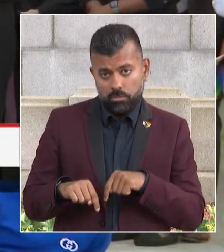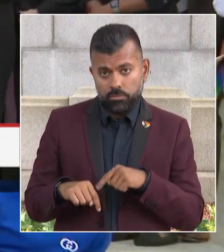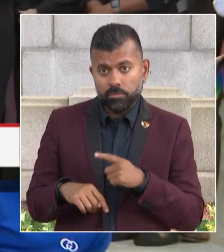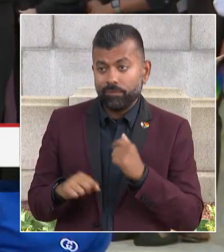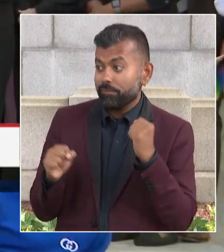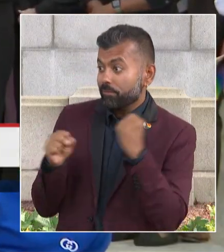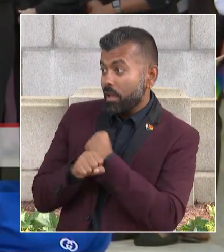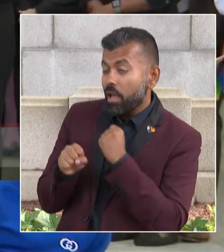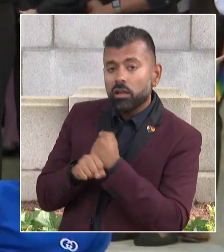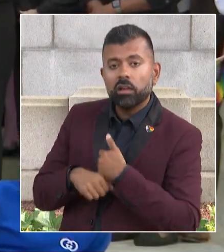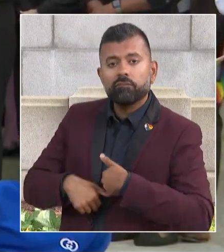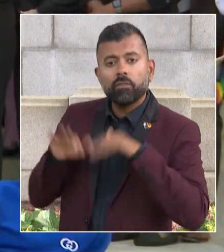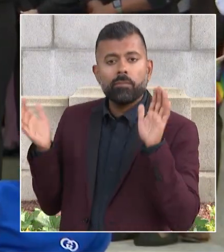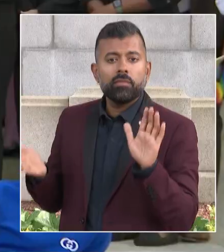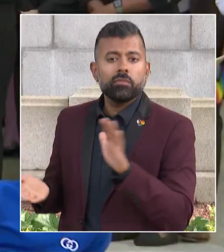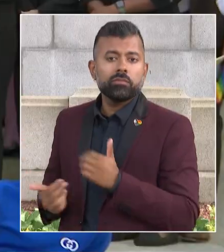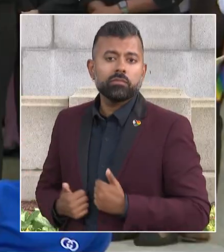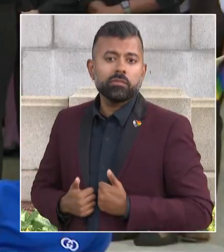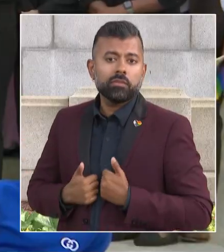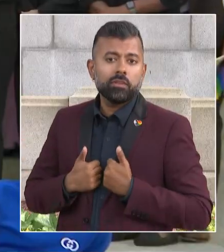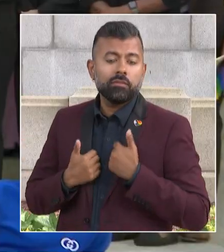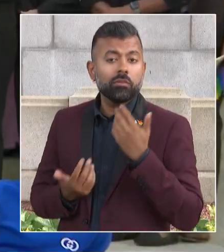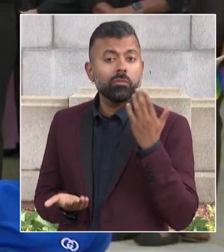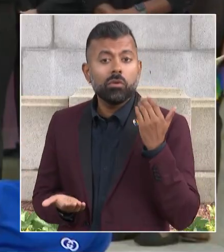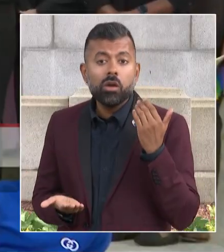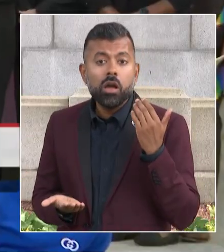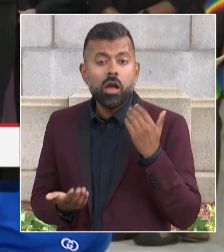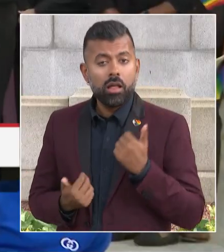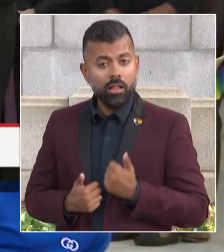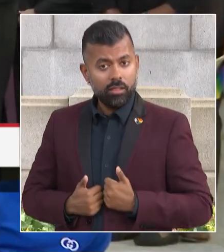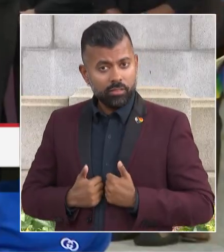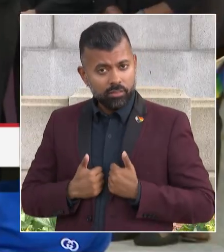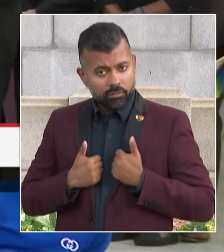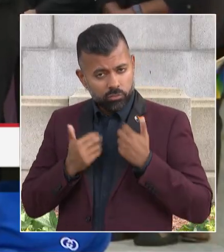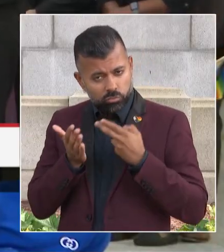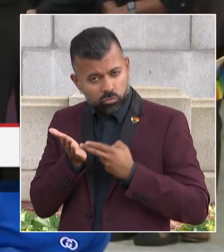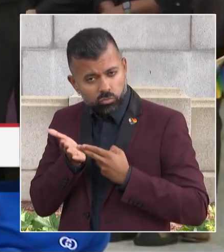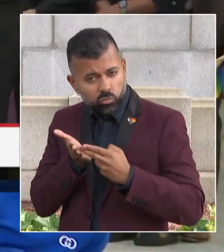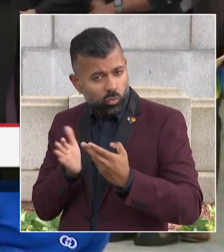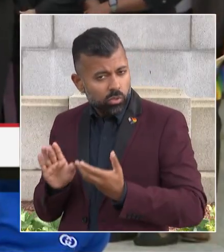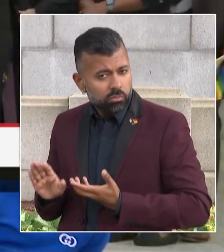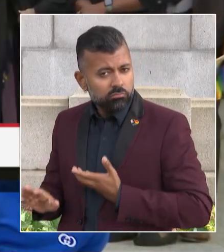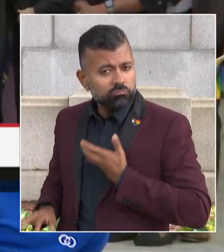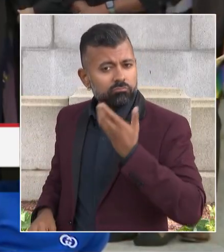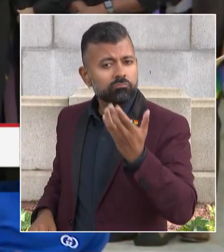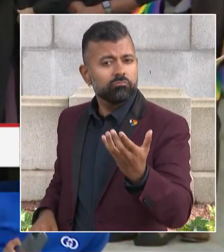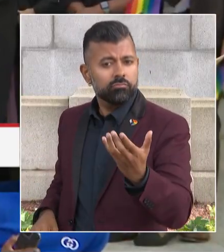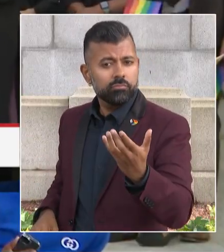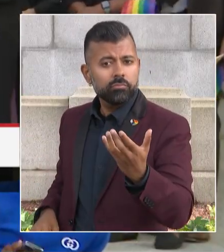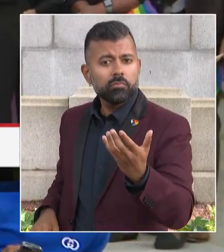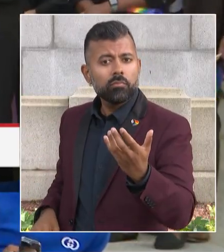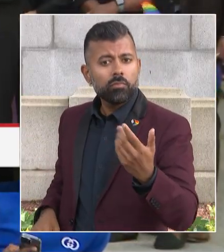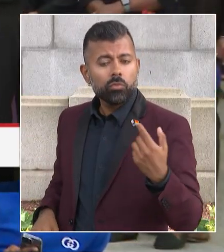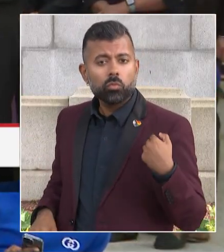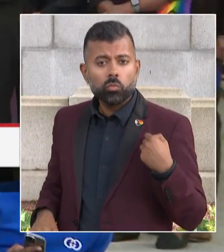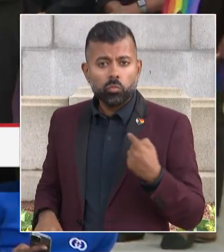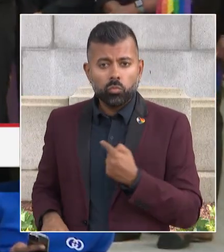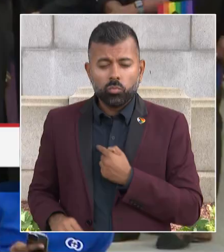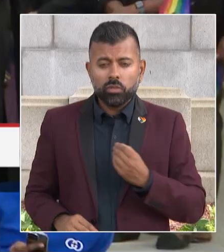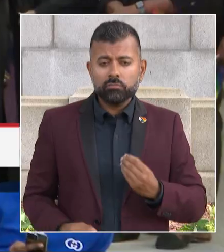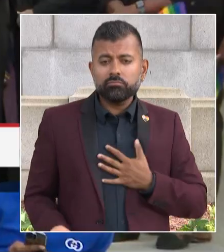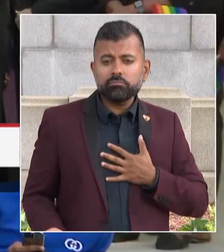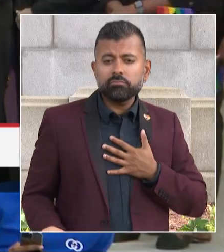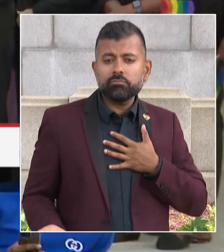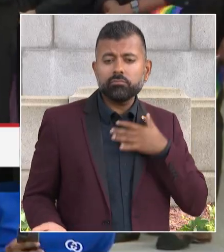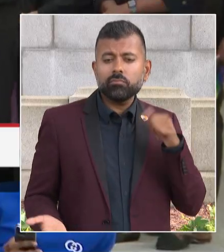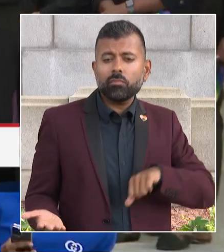they always were intended to be. We are raising this flag because we are filled with pride. Our values are on display, regardless of who